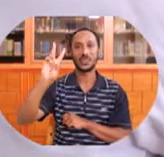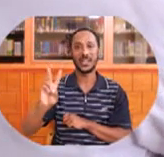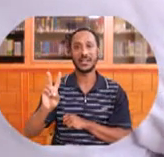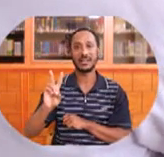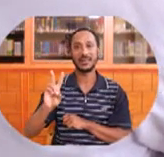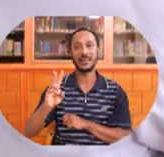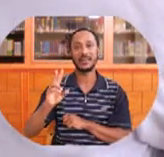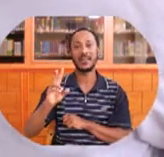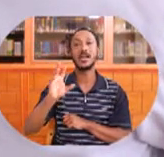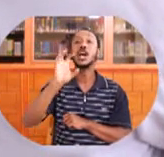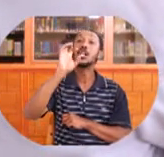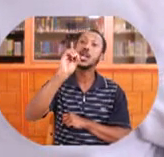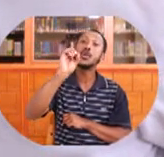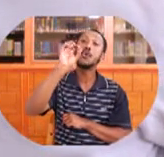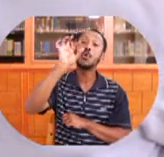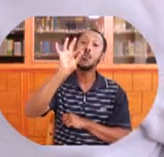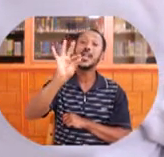which contains